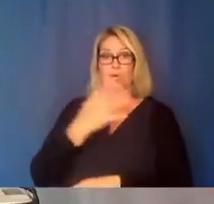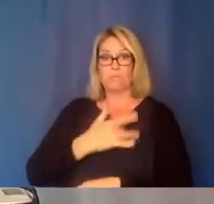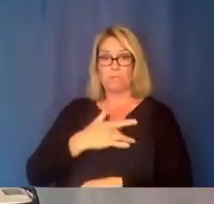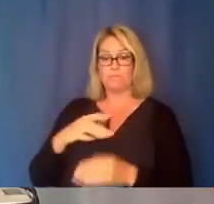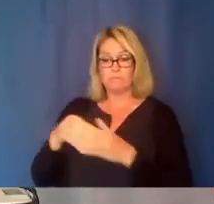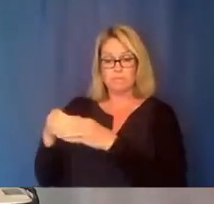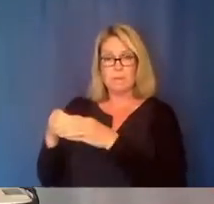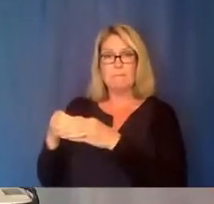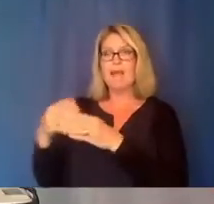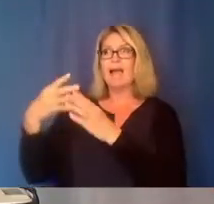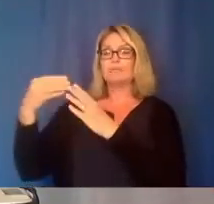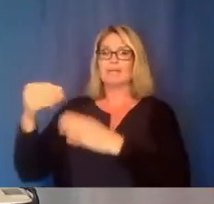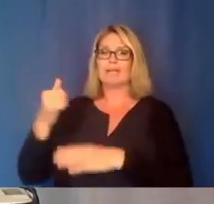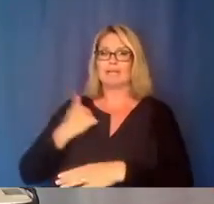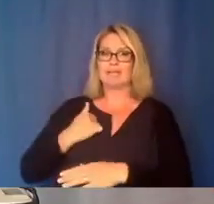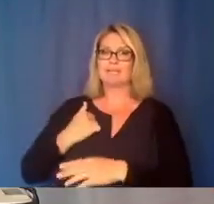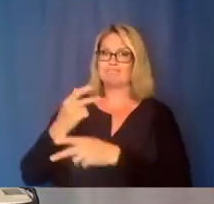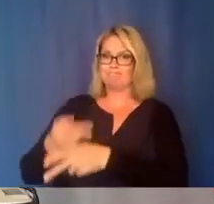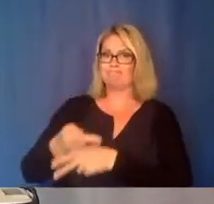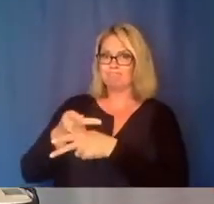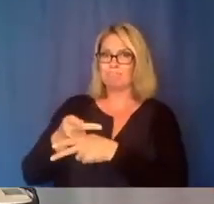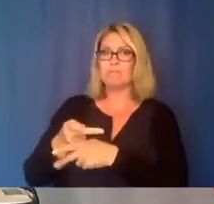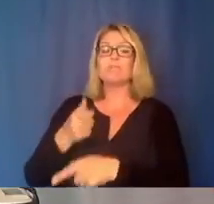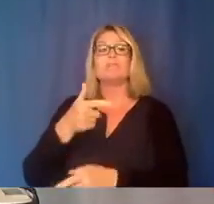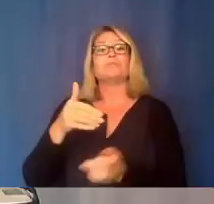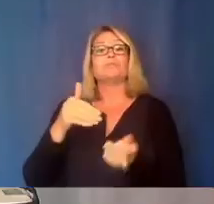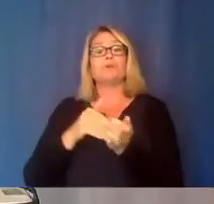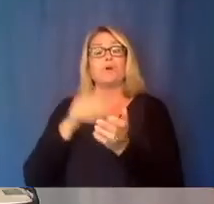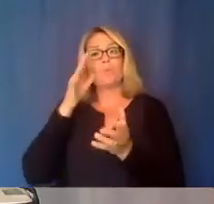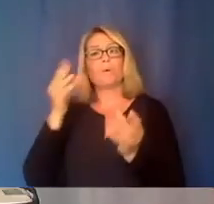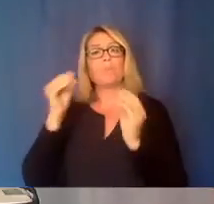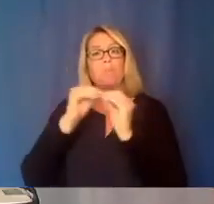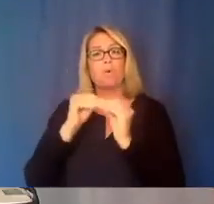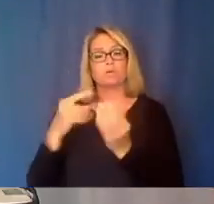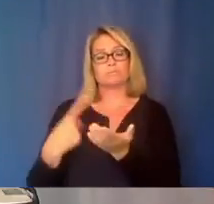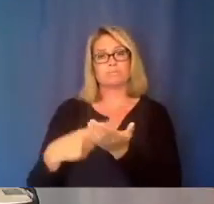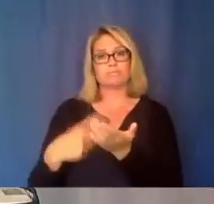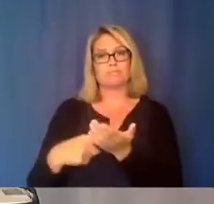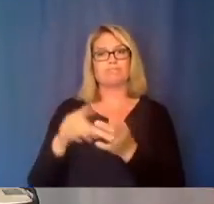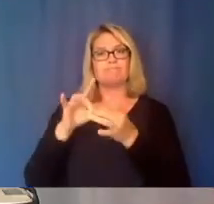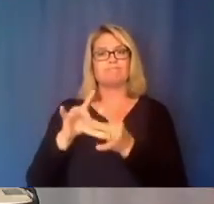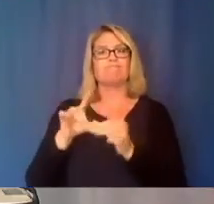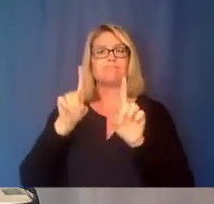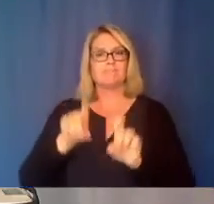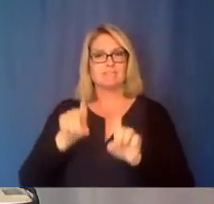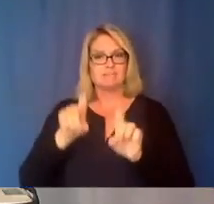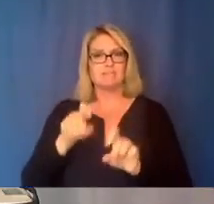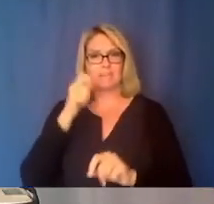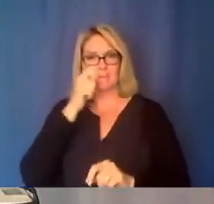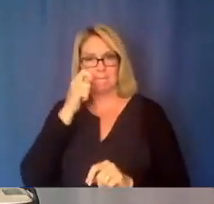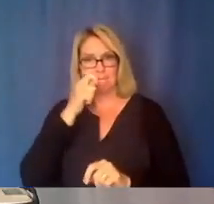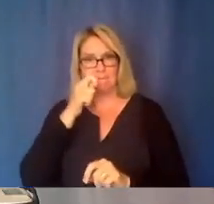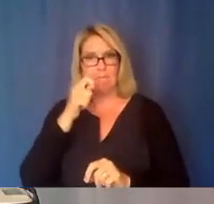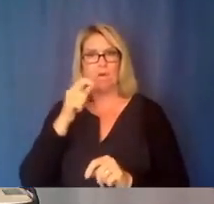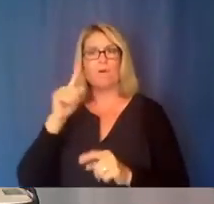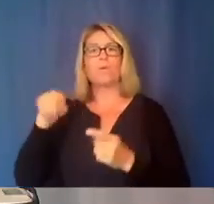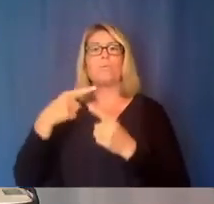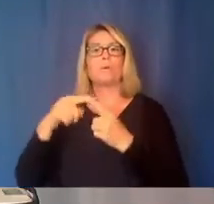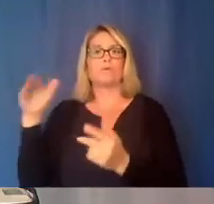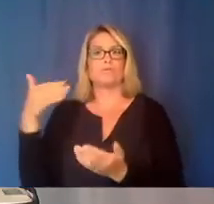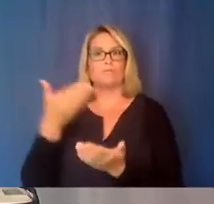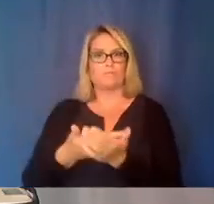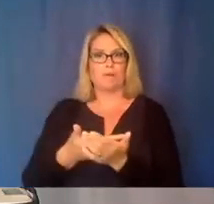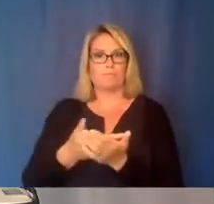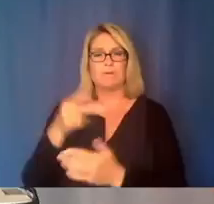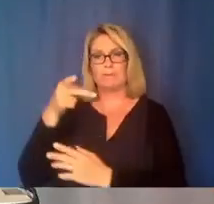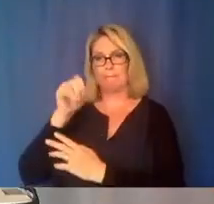those numbers, and for that reason, Dr. Morrison will shortly be announcing a change in the testing guidelines for our points of entry that will come